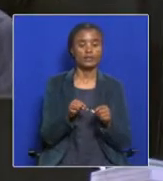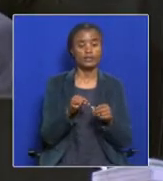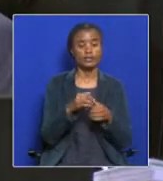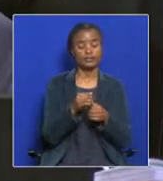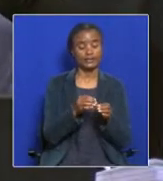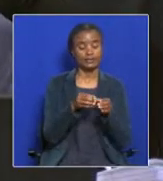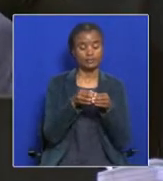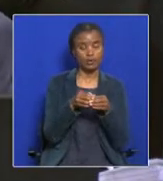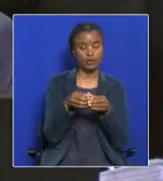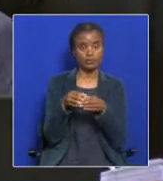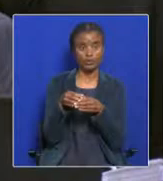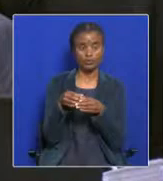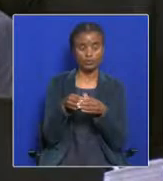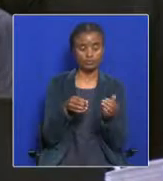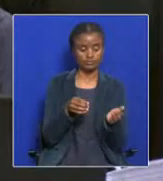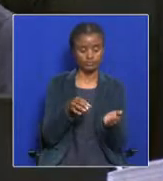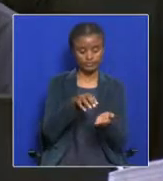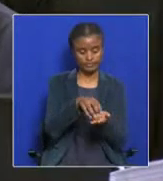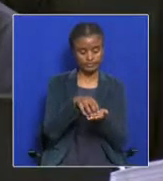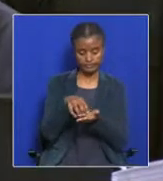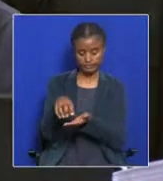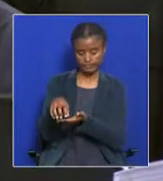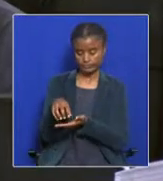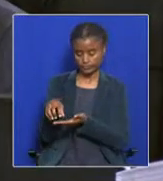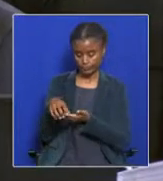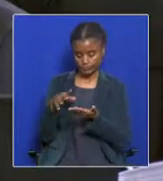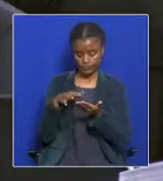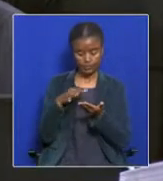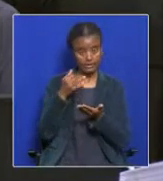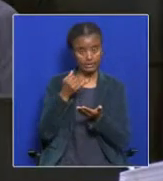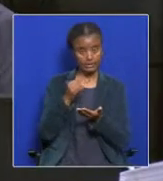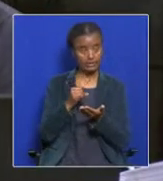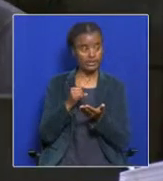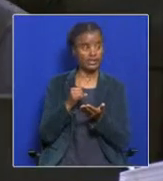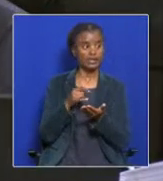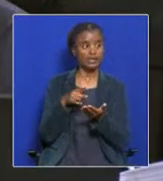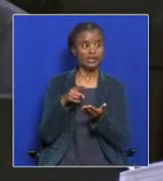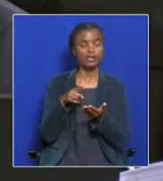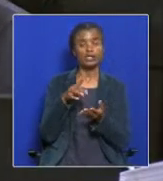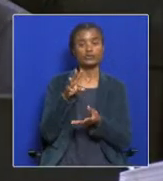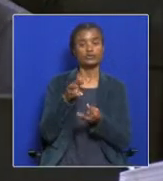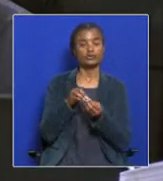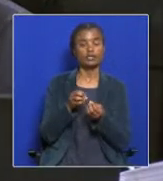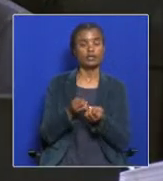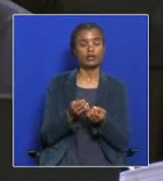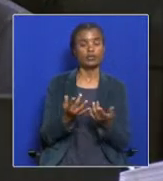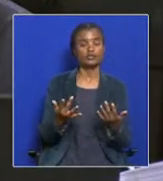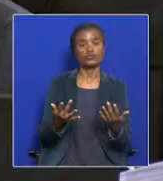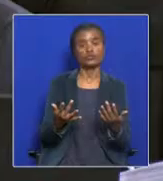for the purposes of determining the total mass. And only if there are